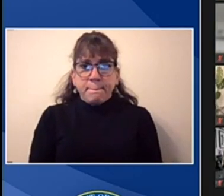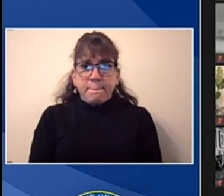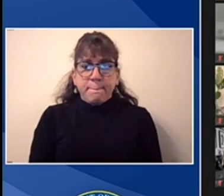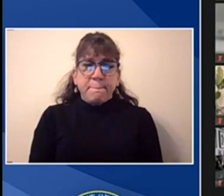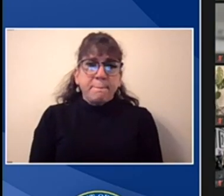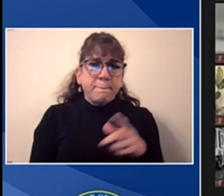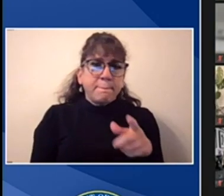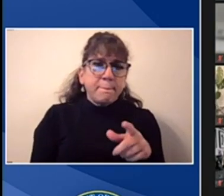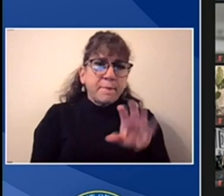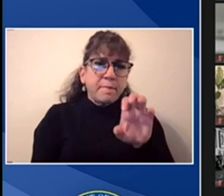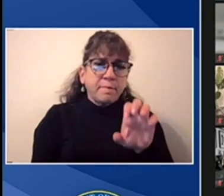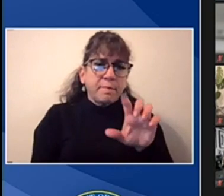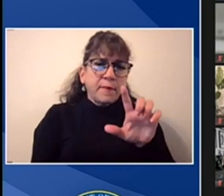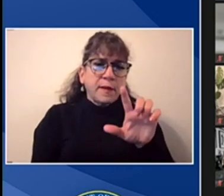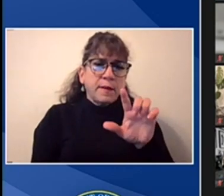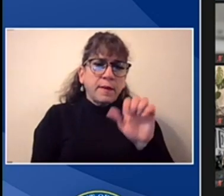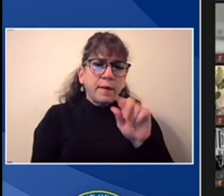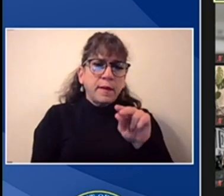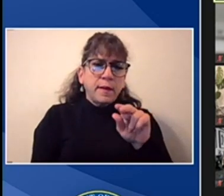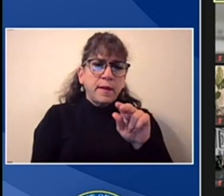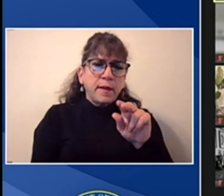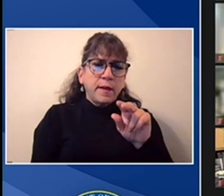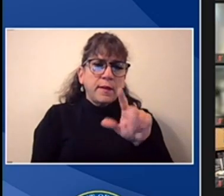Lane Thompson.